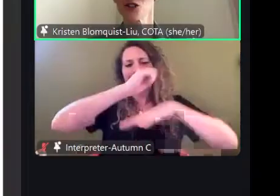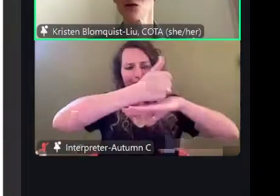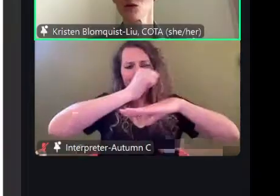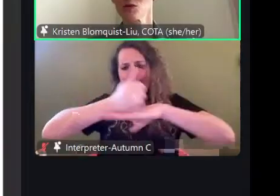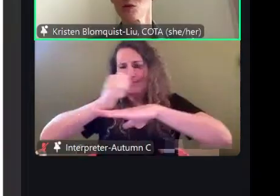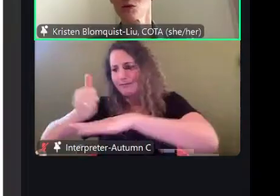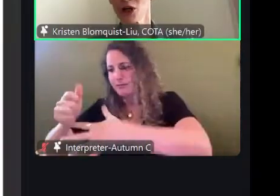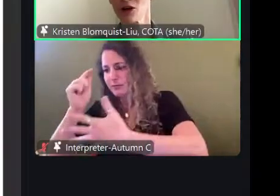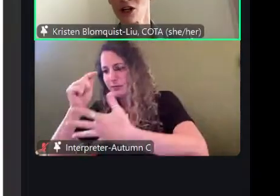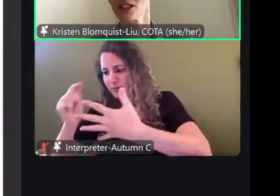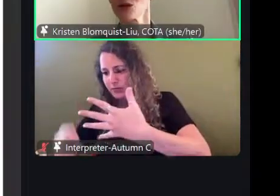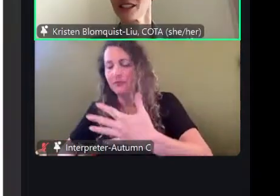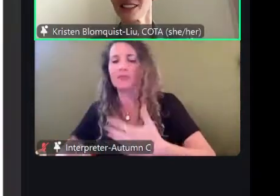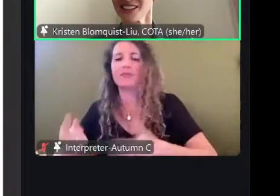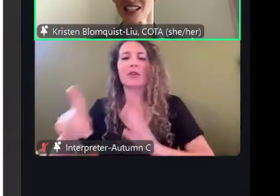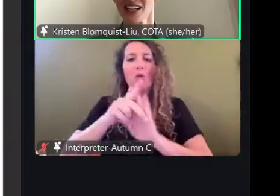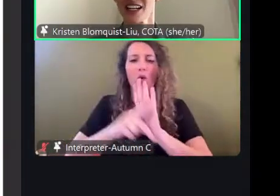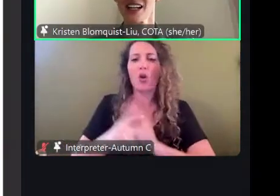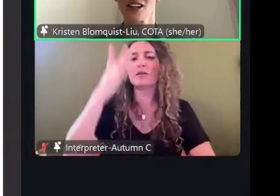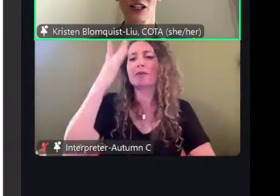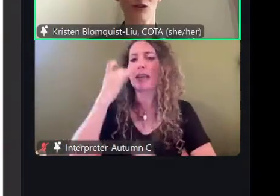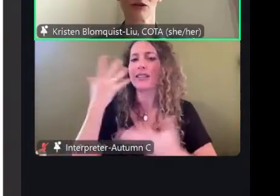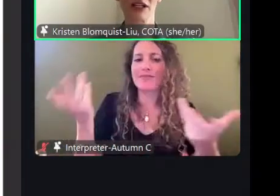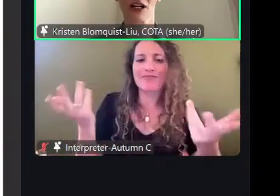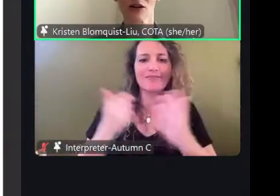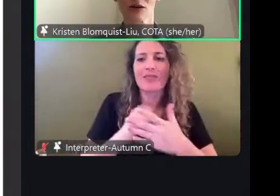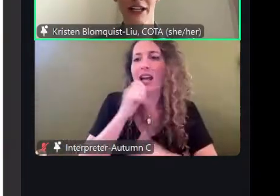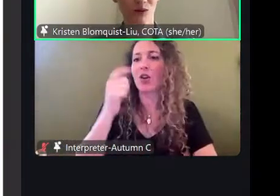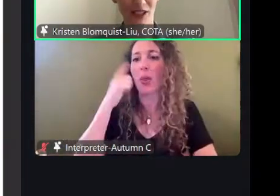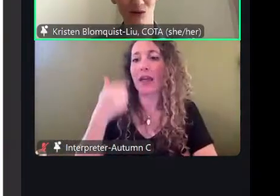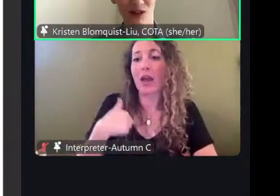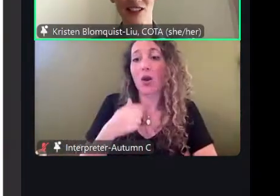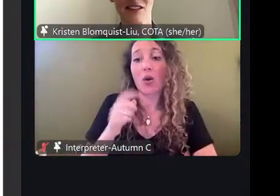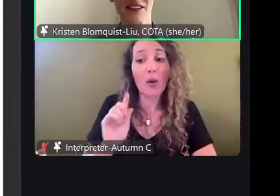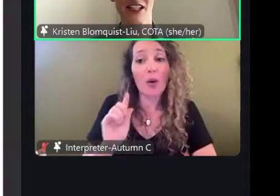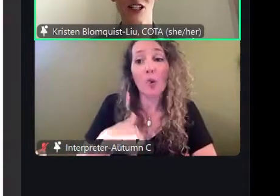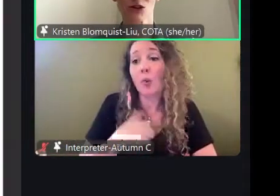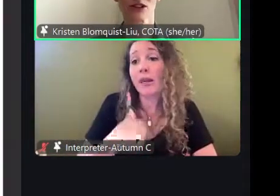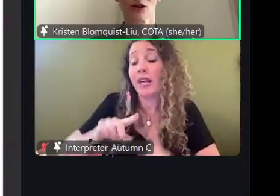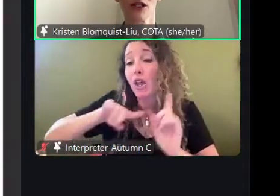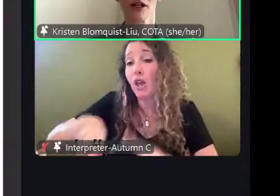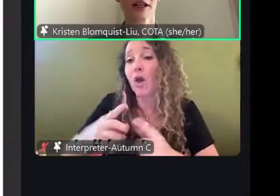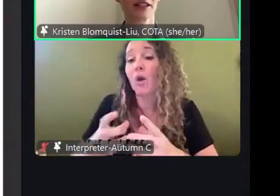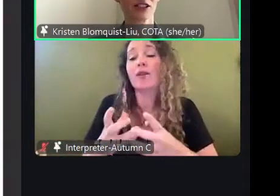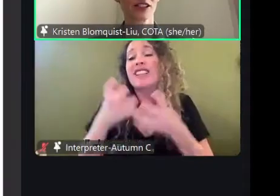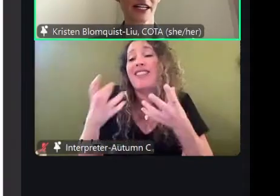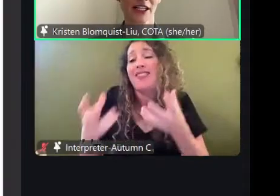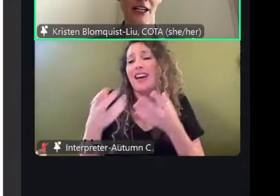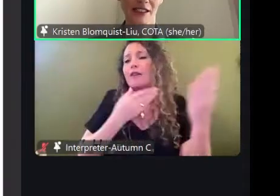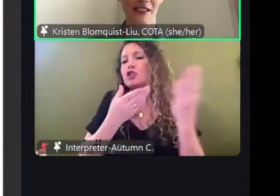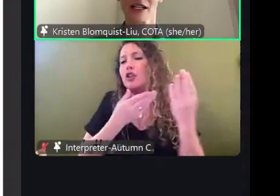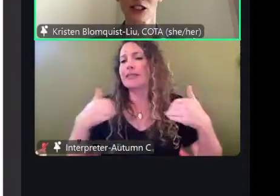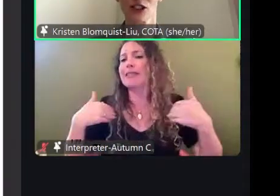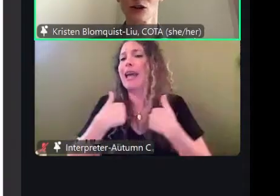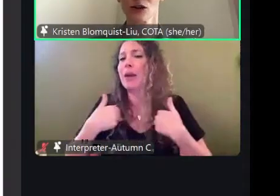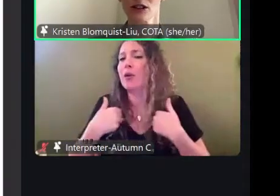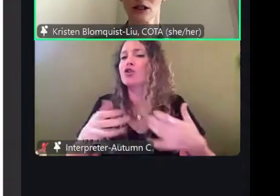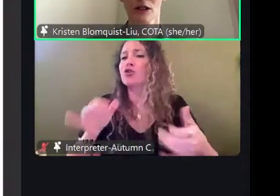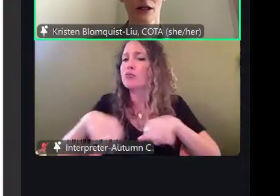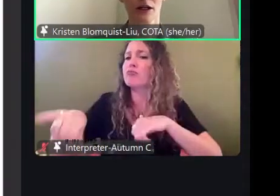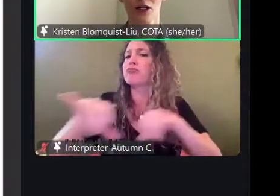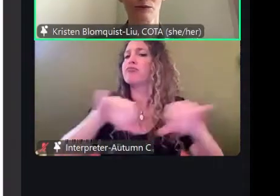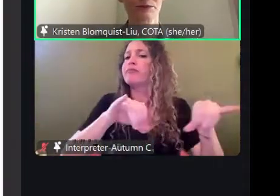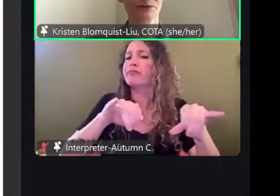kind of protocols because I don't think where we go there has been that many service animals. So really just standardizing that